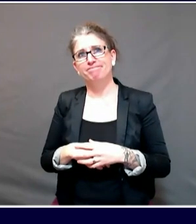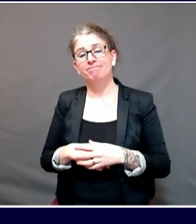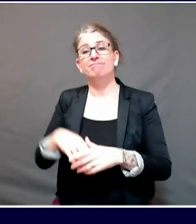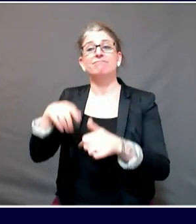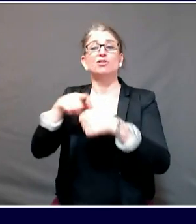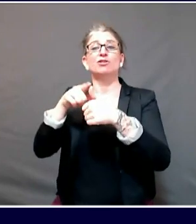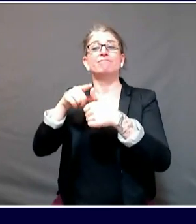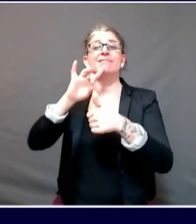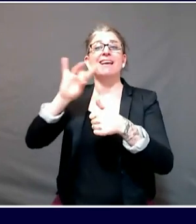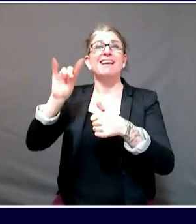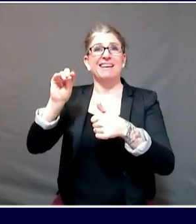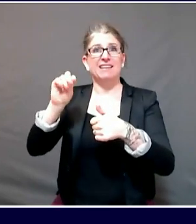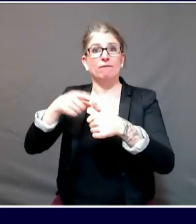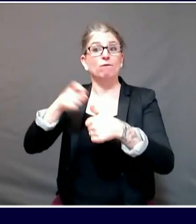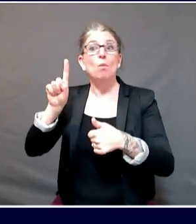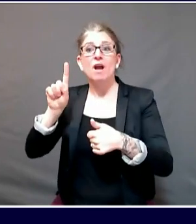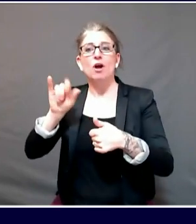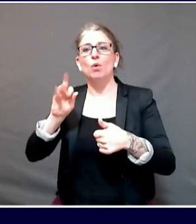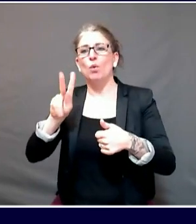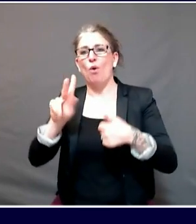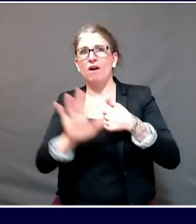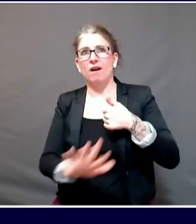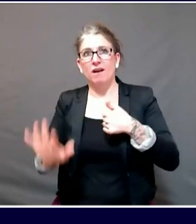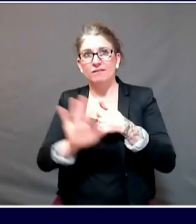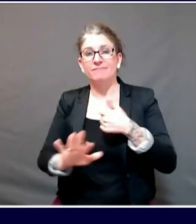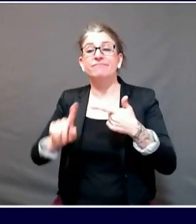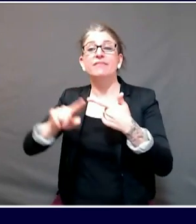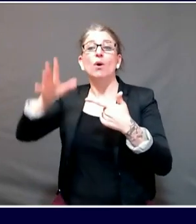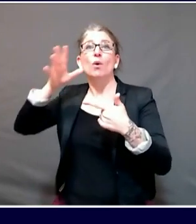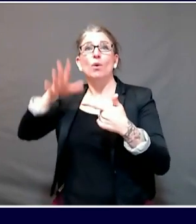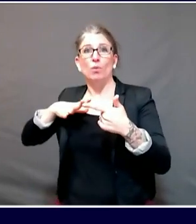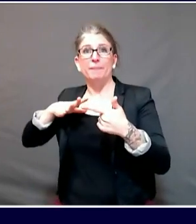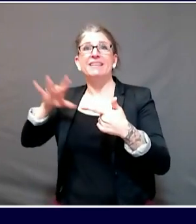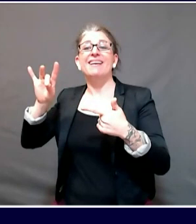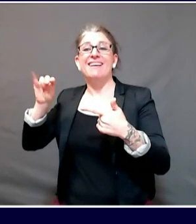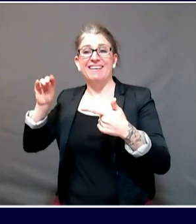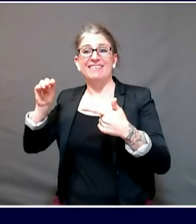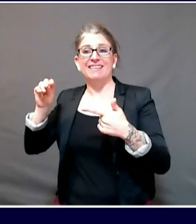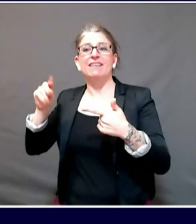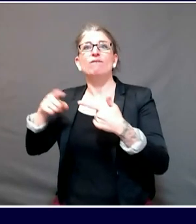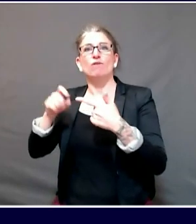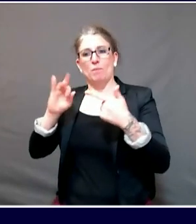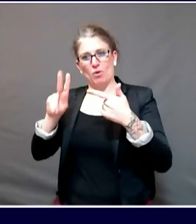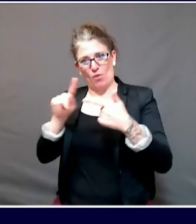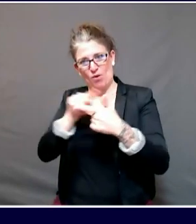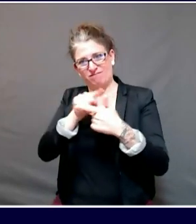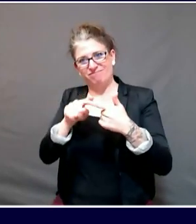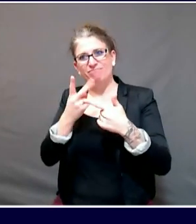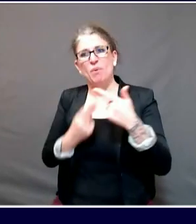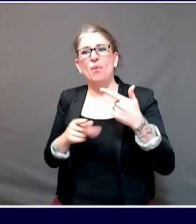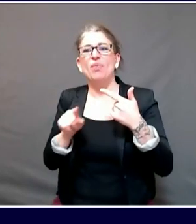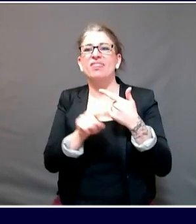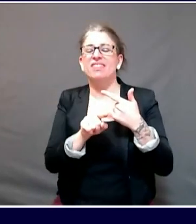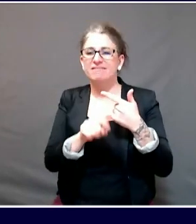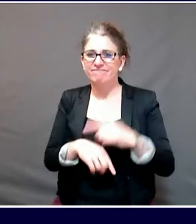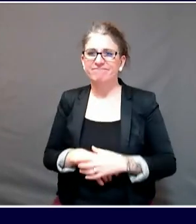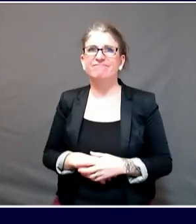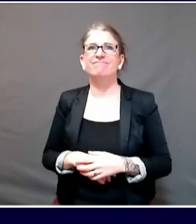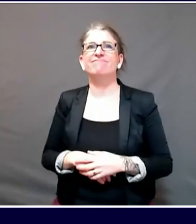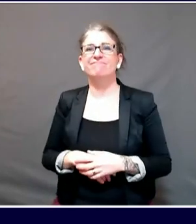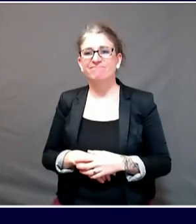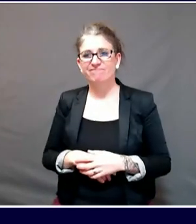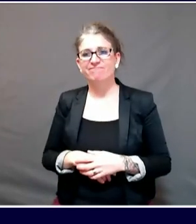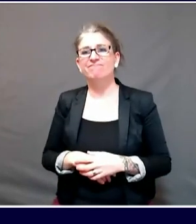County, and the other was a woman in her 80s, also from York County. Their deaths come on a